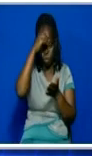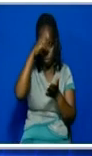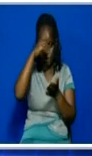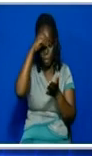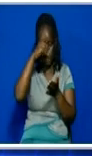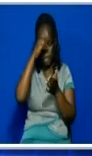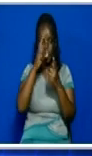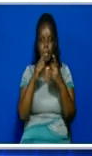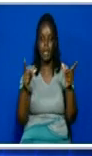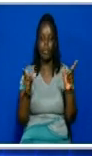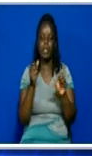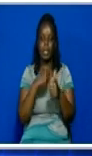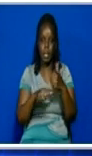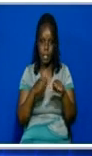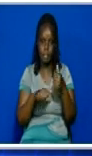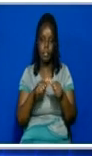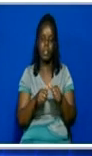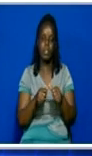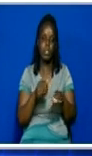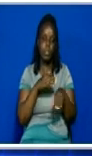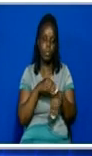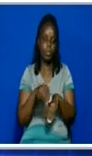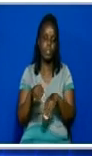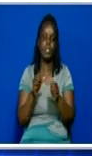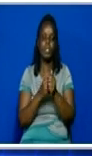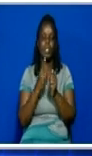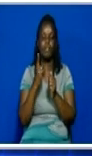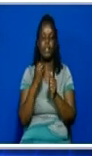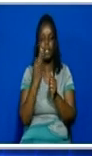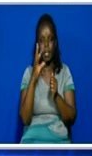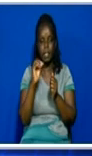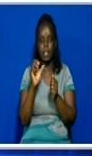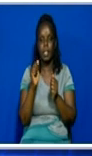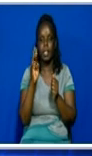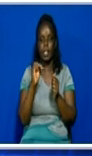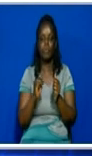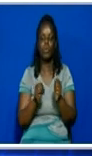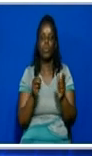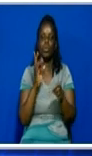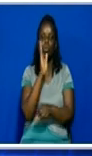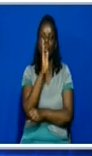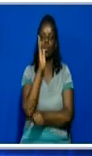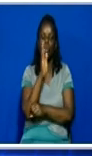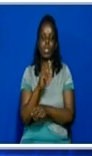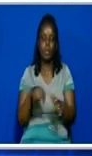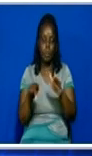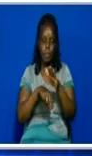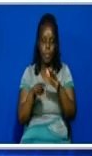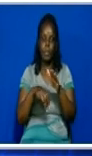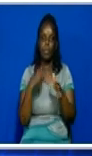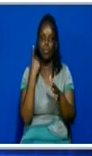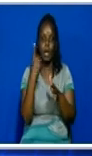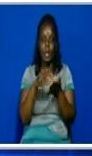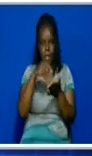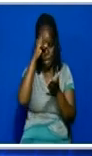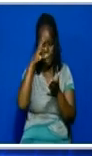handling language activities, to be followed at 11:30 a.m. all the way to noon by our pre-primary 1